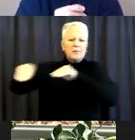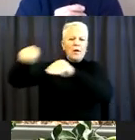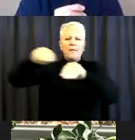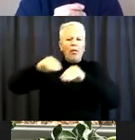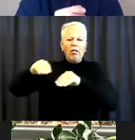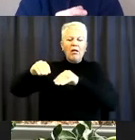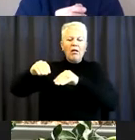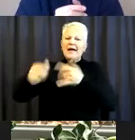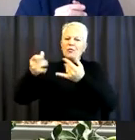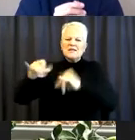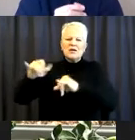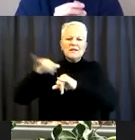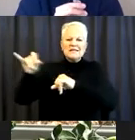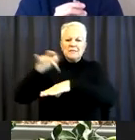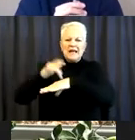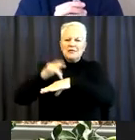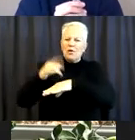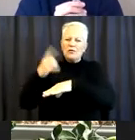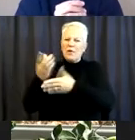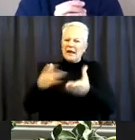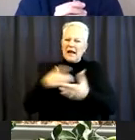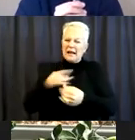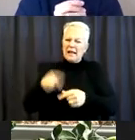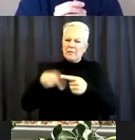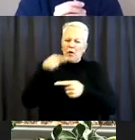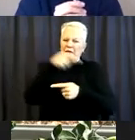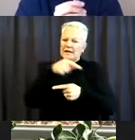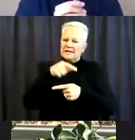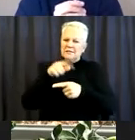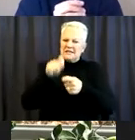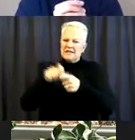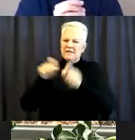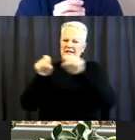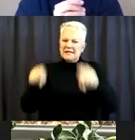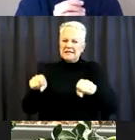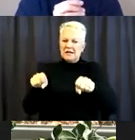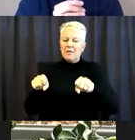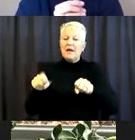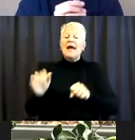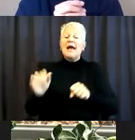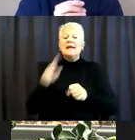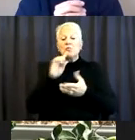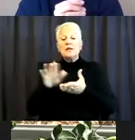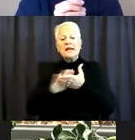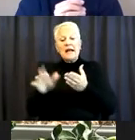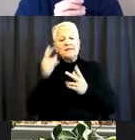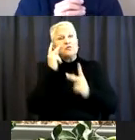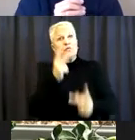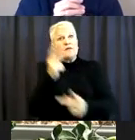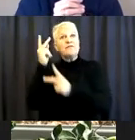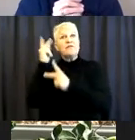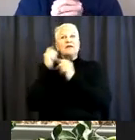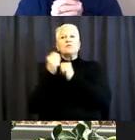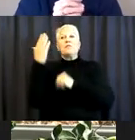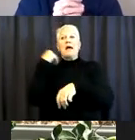same tactual. That was one thing I did not like about this particular system, and it's really nice to be able to reflect back on